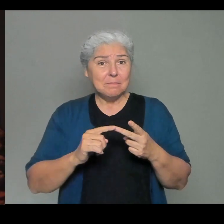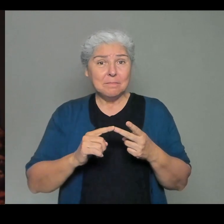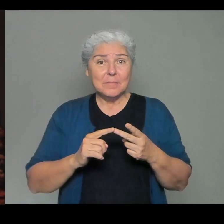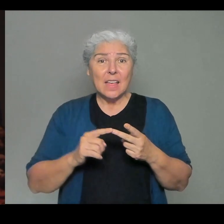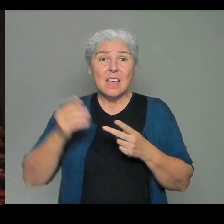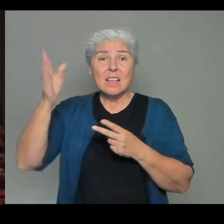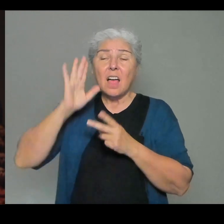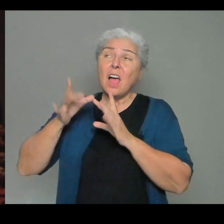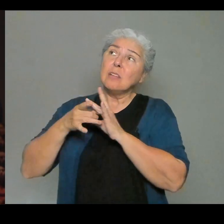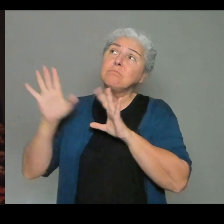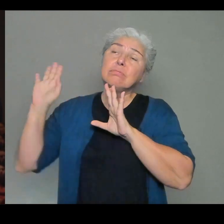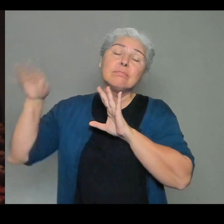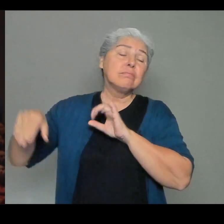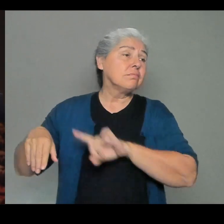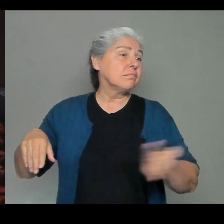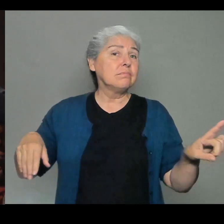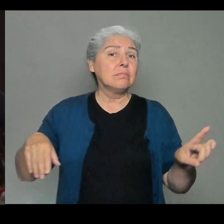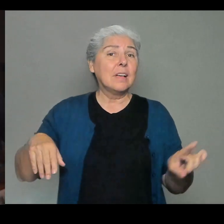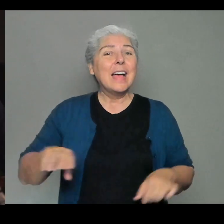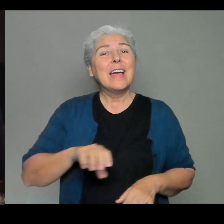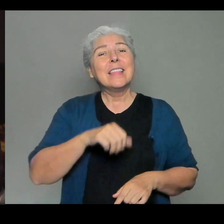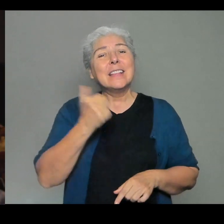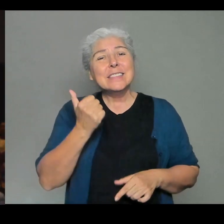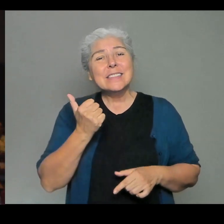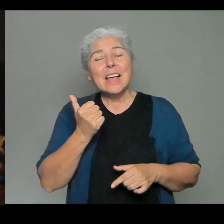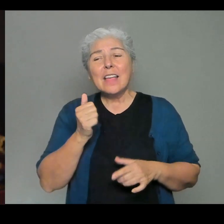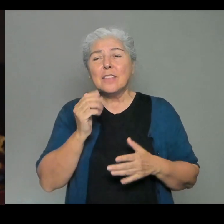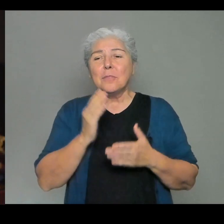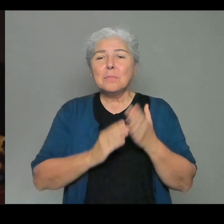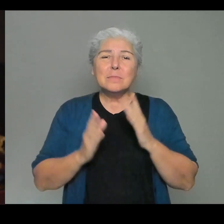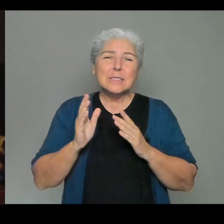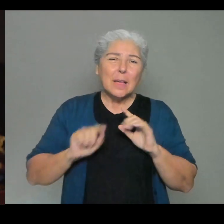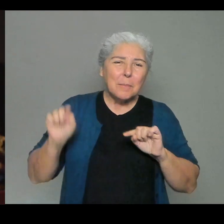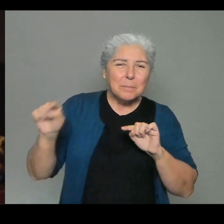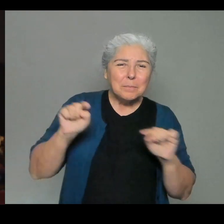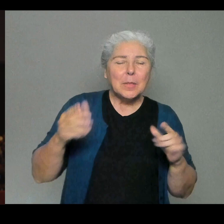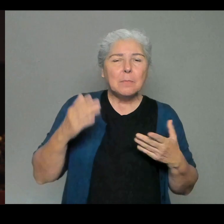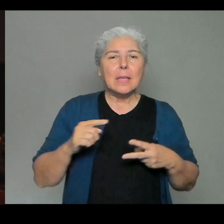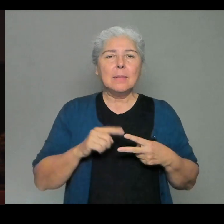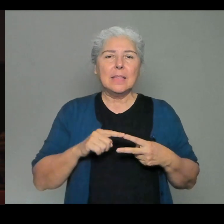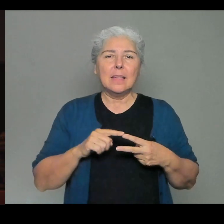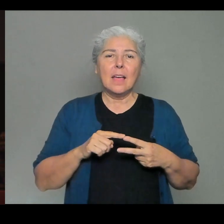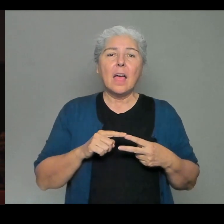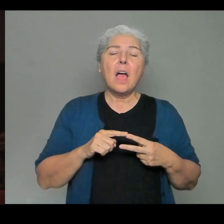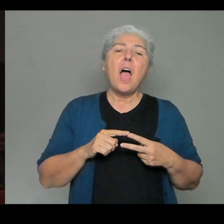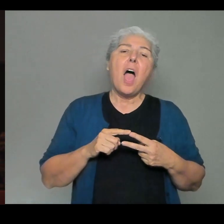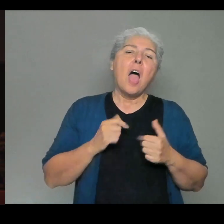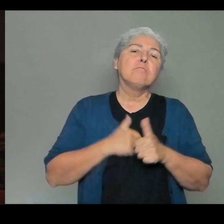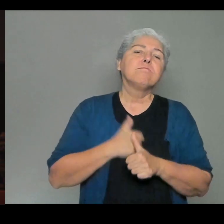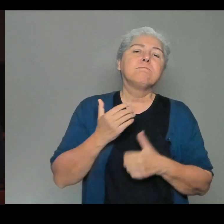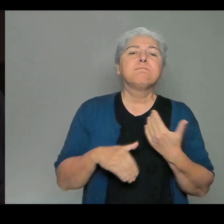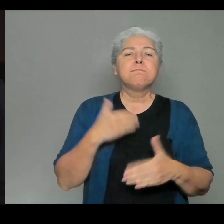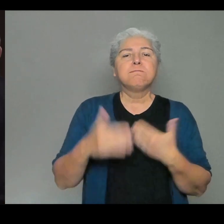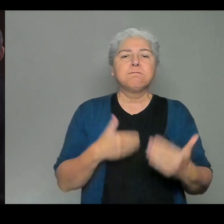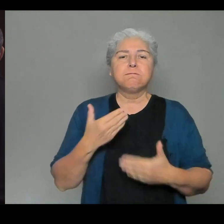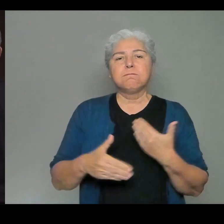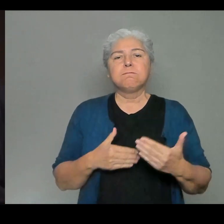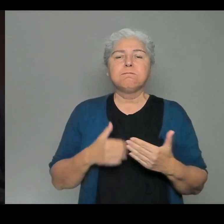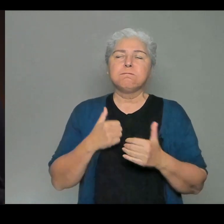God. And then there's another y'all. Y'all are kind of going through the motions, but there's no fire in